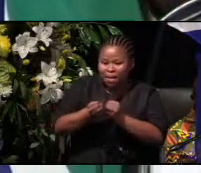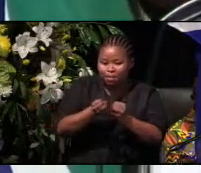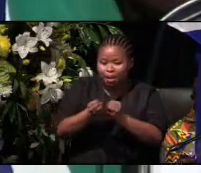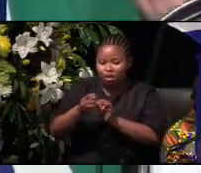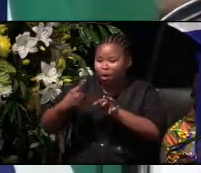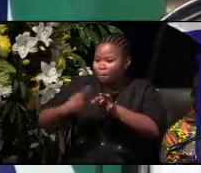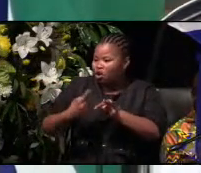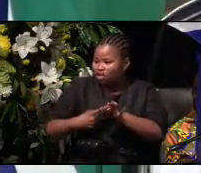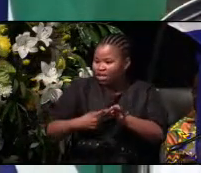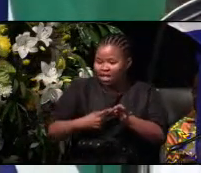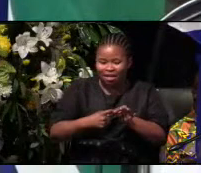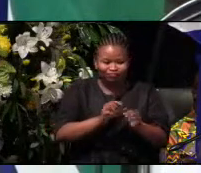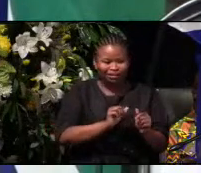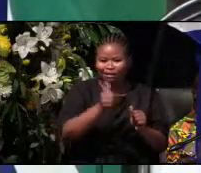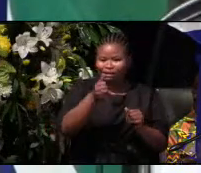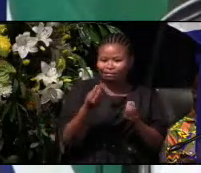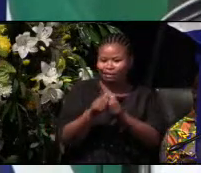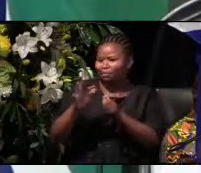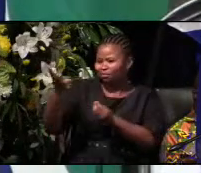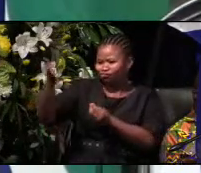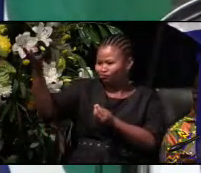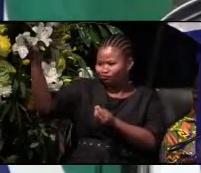the qualification is anthropology